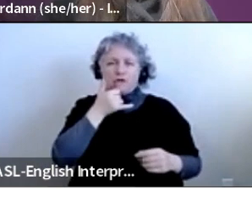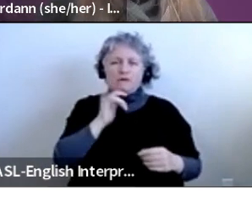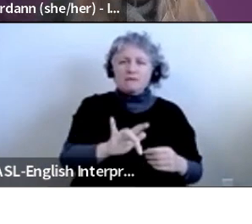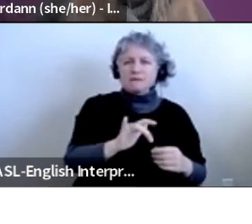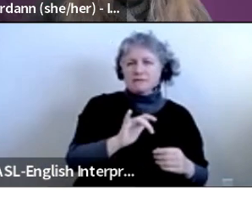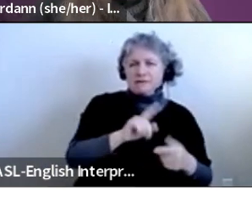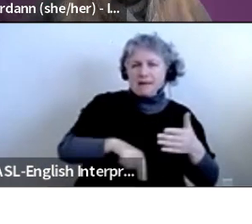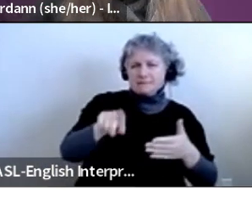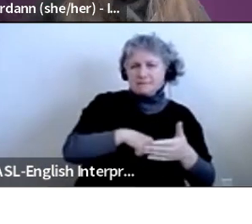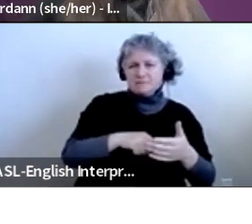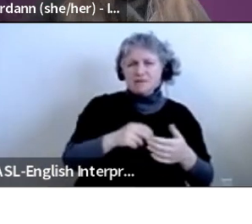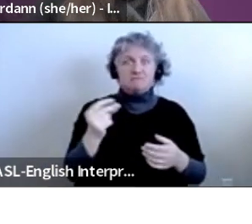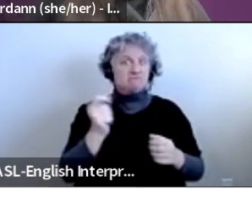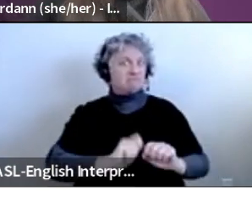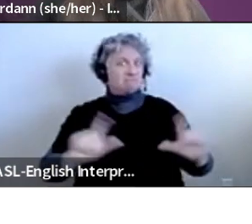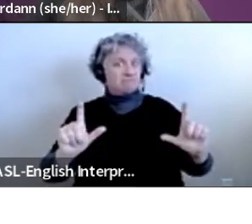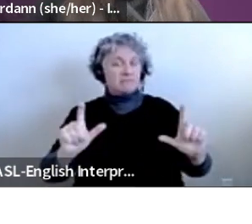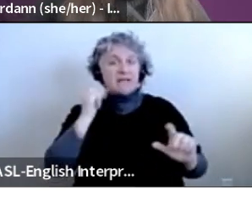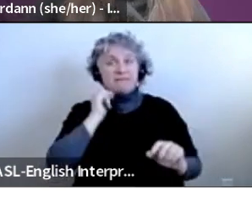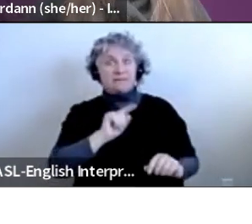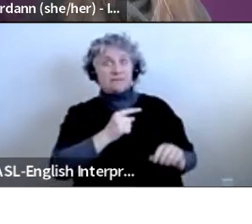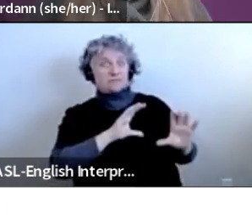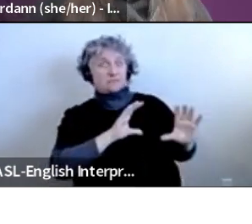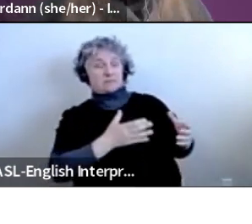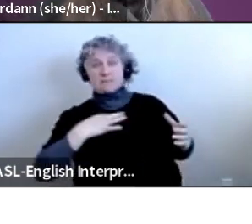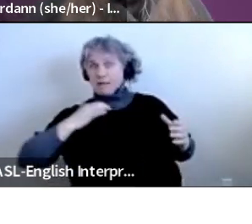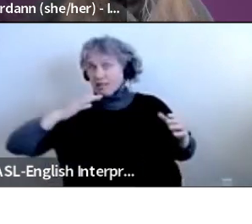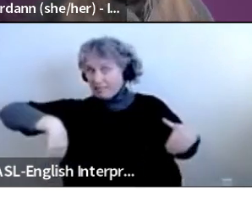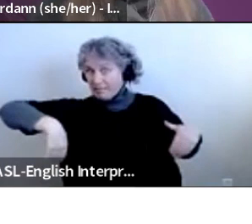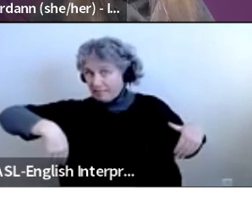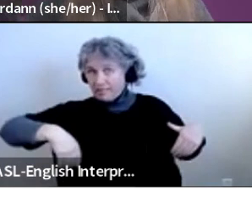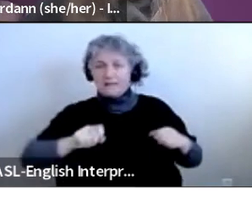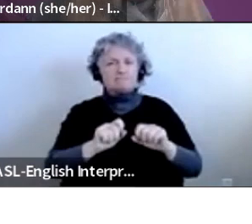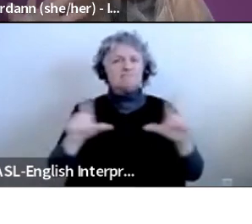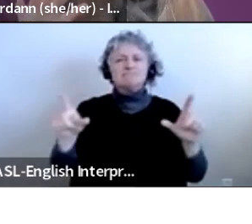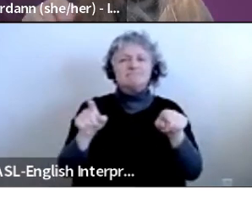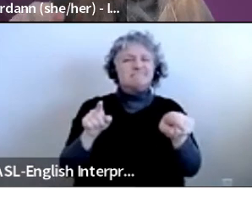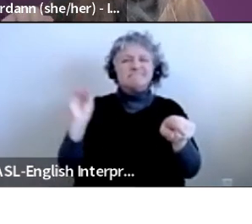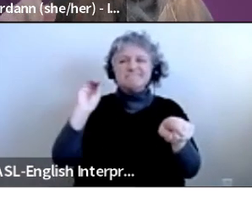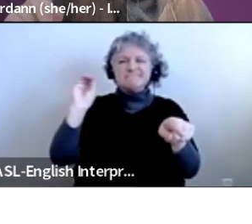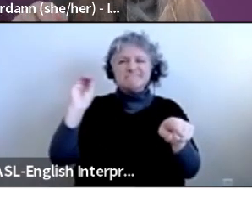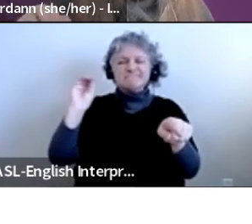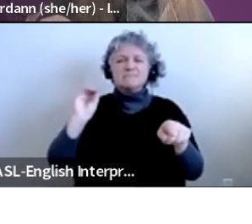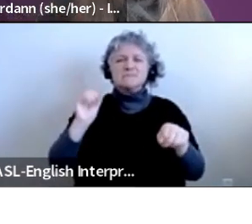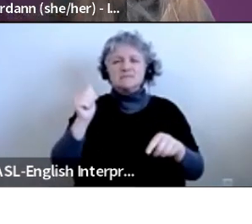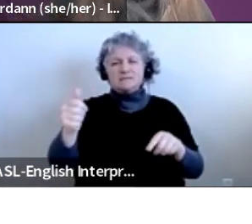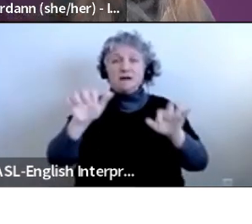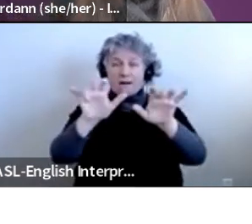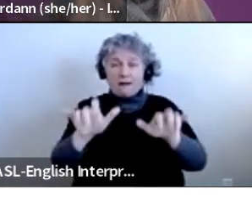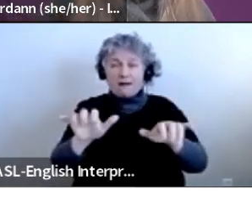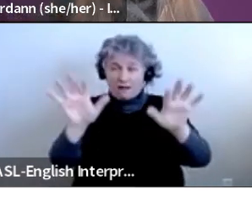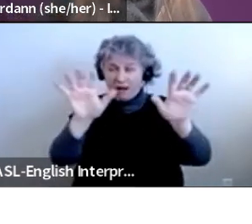away. If you didn't apply to cohort 1, you will not see this prompt and you'll have to fill in the application form in